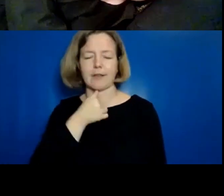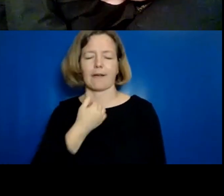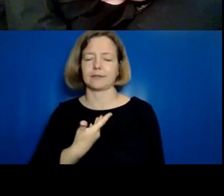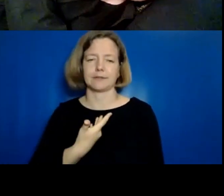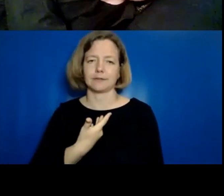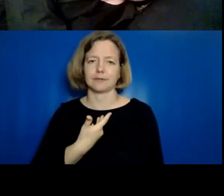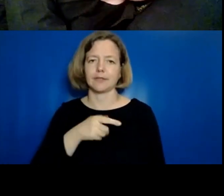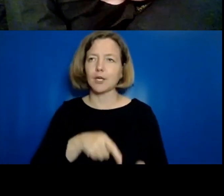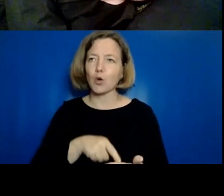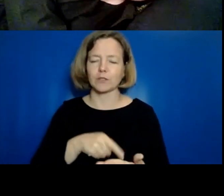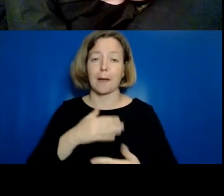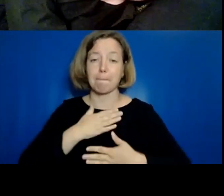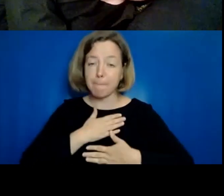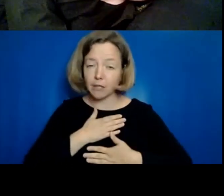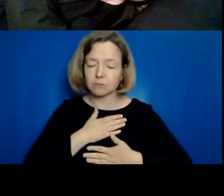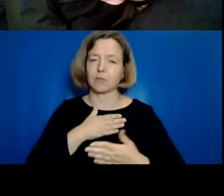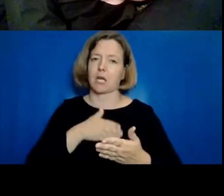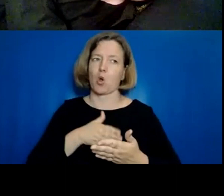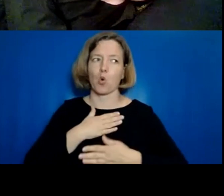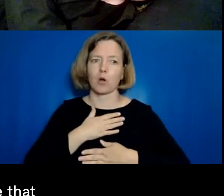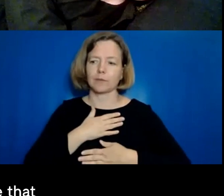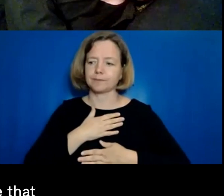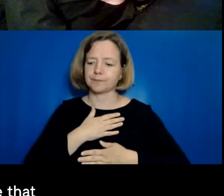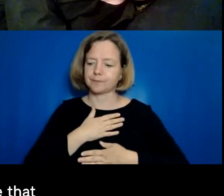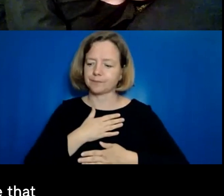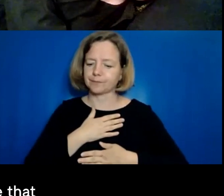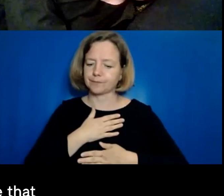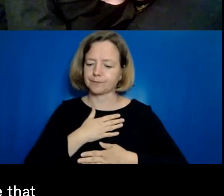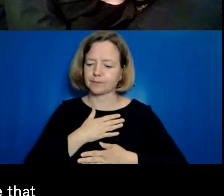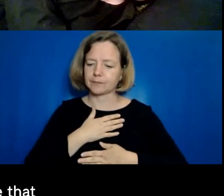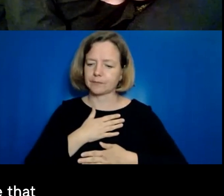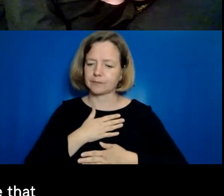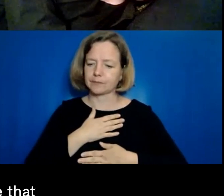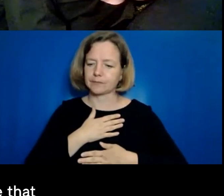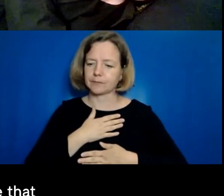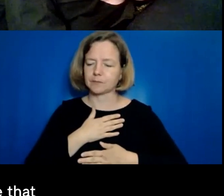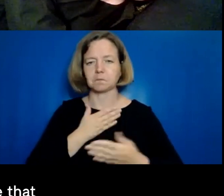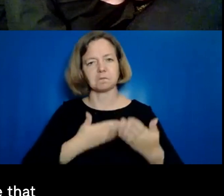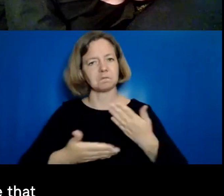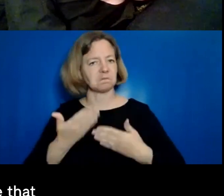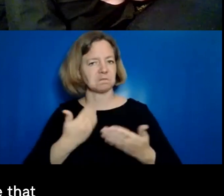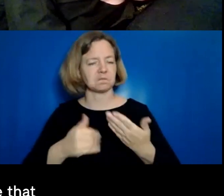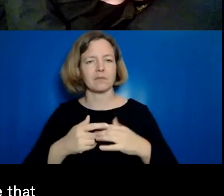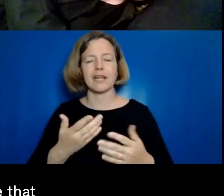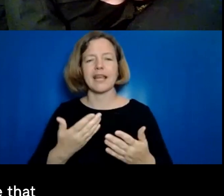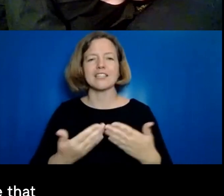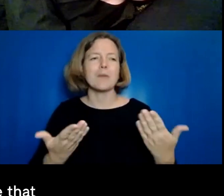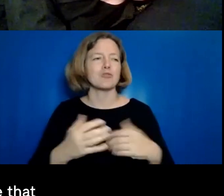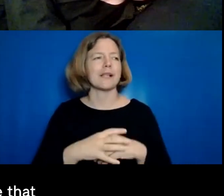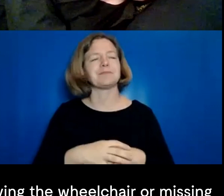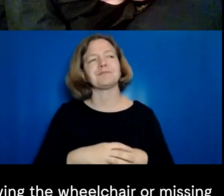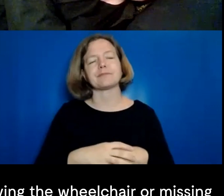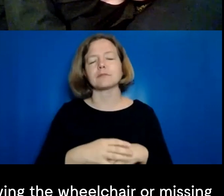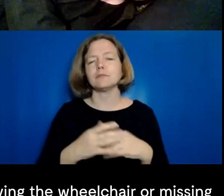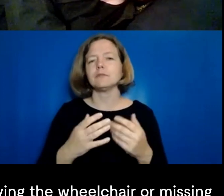disability being, maybe, I don't like that invisible disability thing too